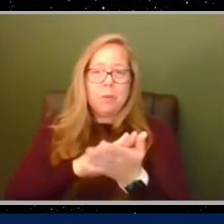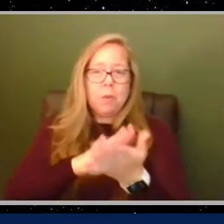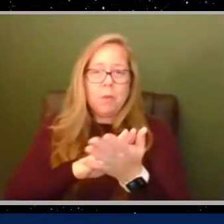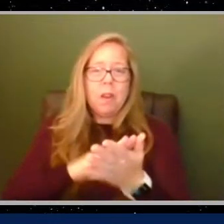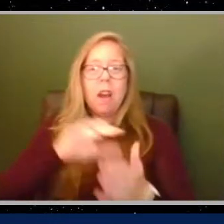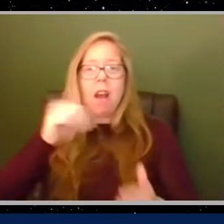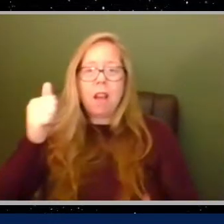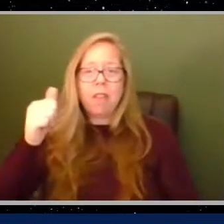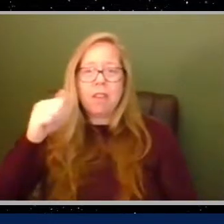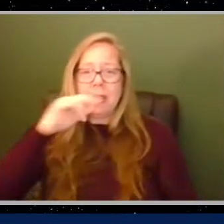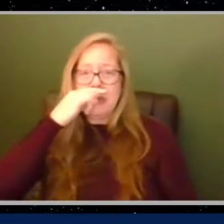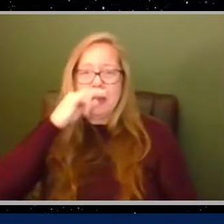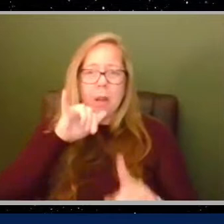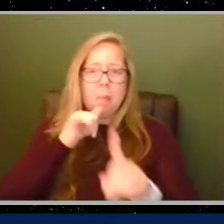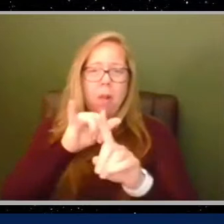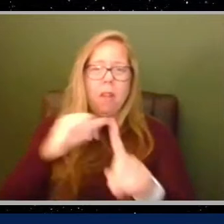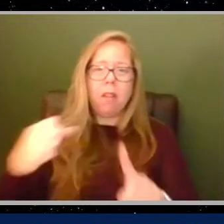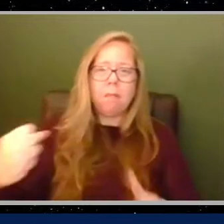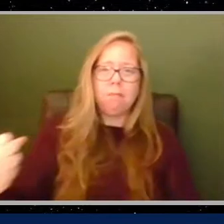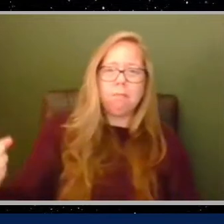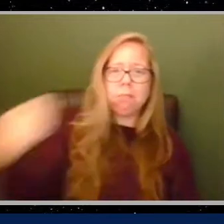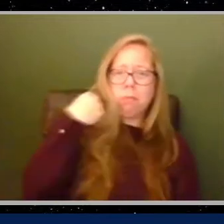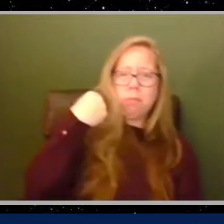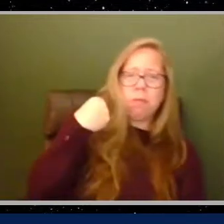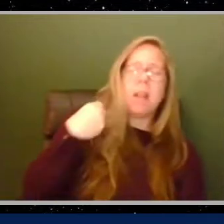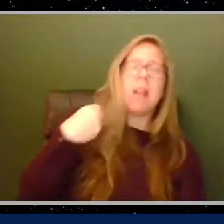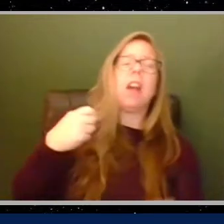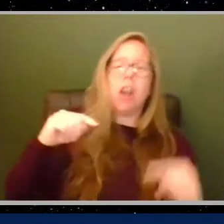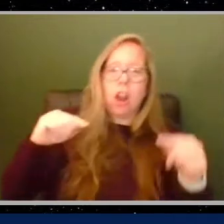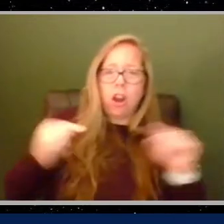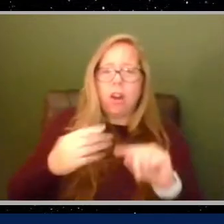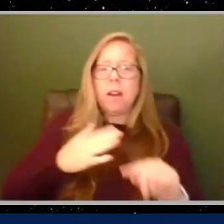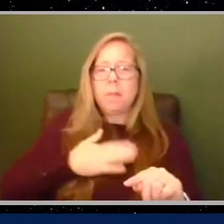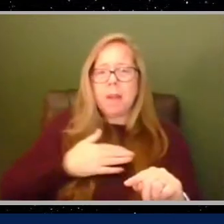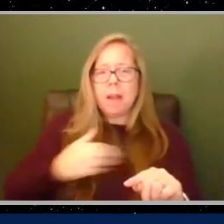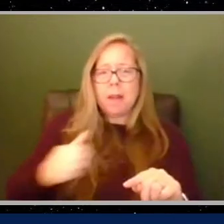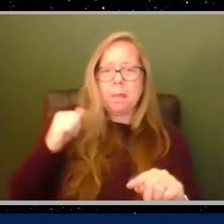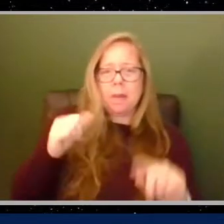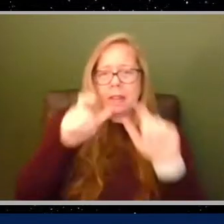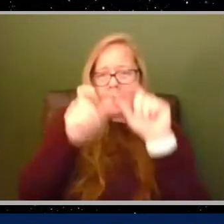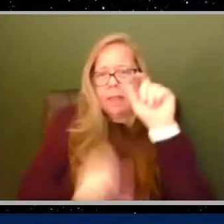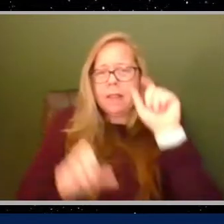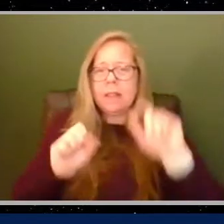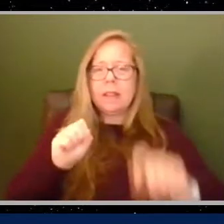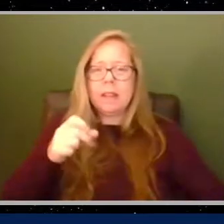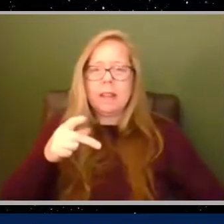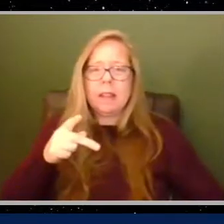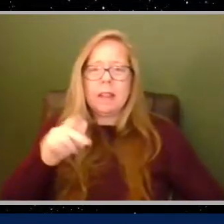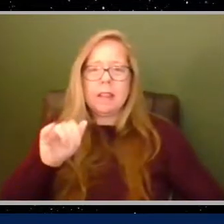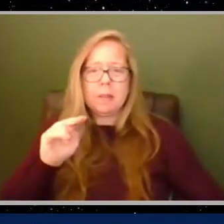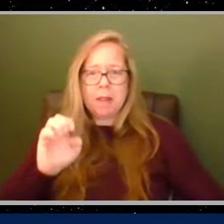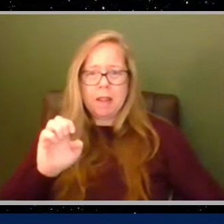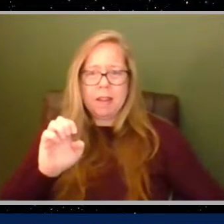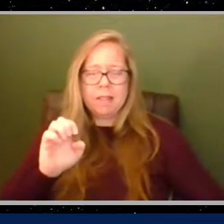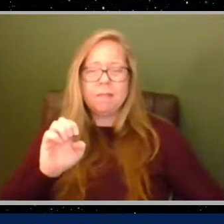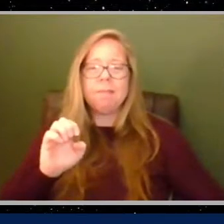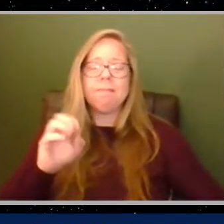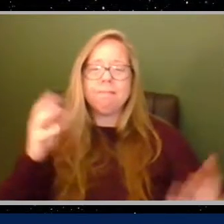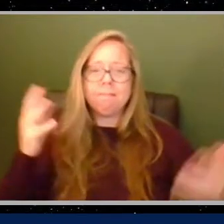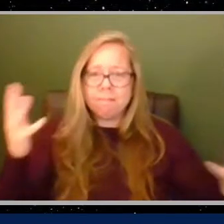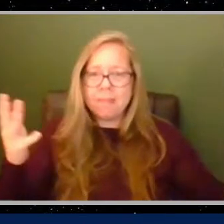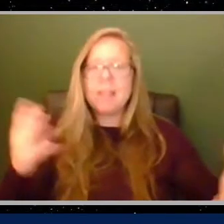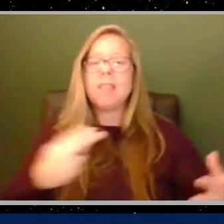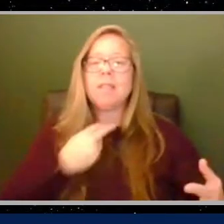injury. And I used to be a professional actor, couldn't go back to an acting camp that I used to go to. And so that's when I joined